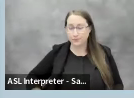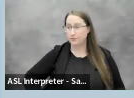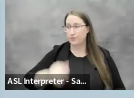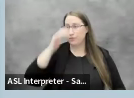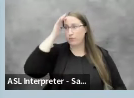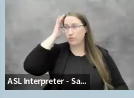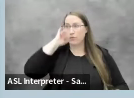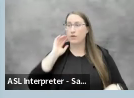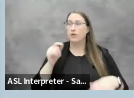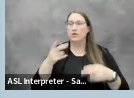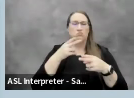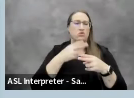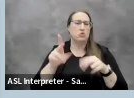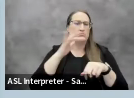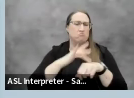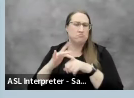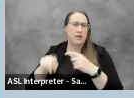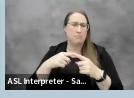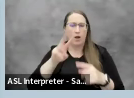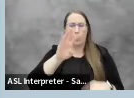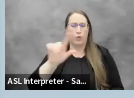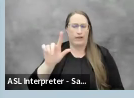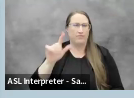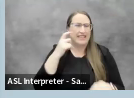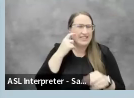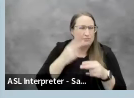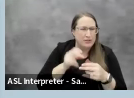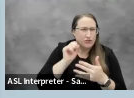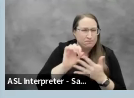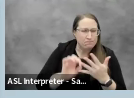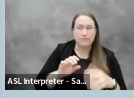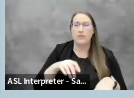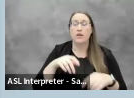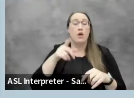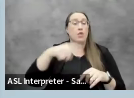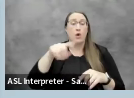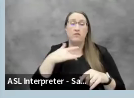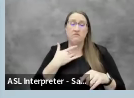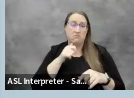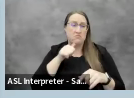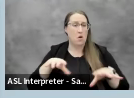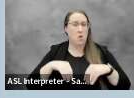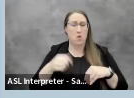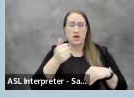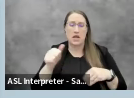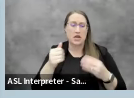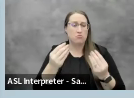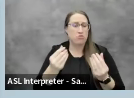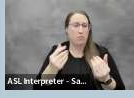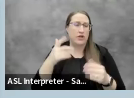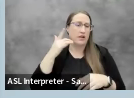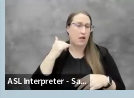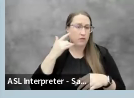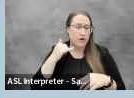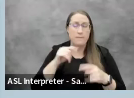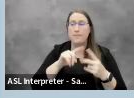Touching briefly upon a will, as I mentioned earlier, for those who do not anticipate owning real property in California,